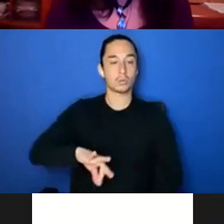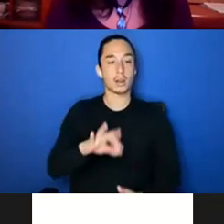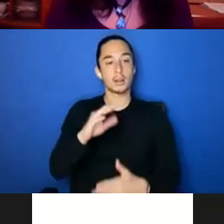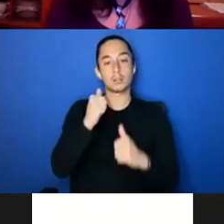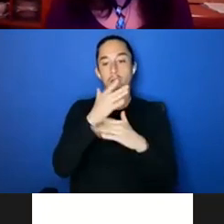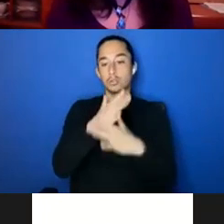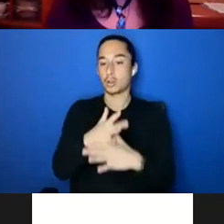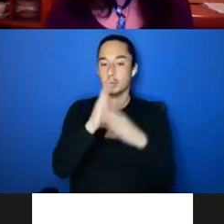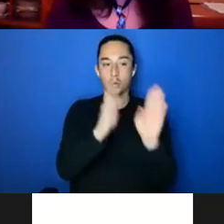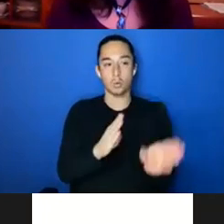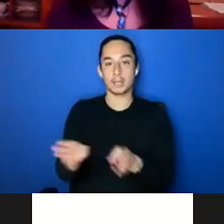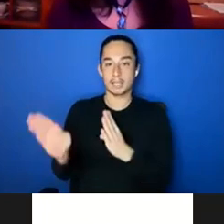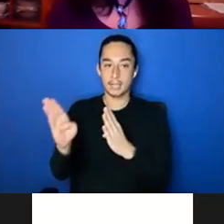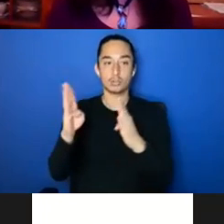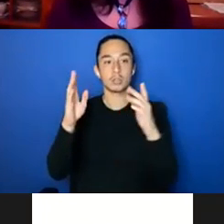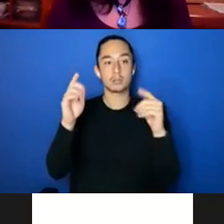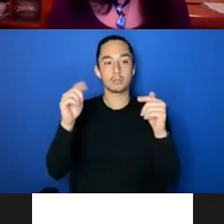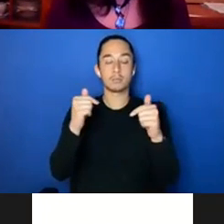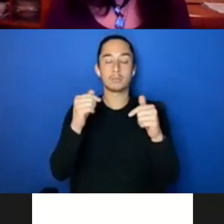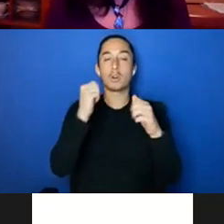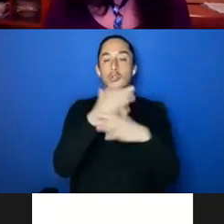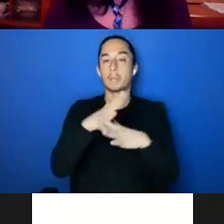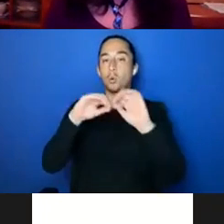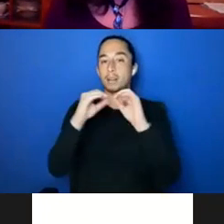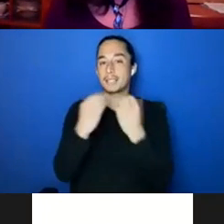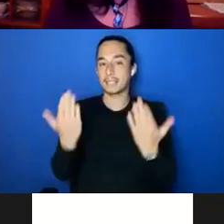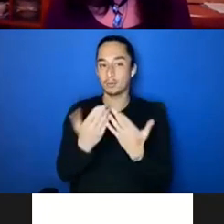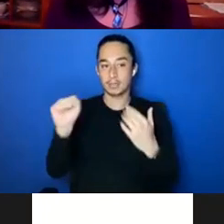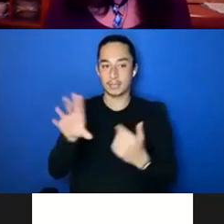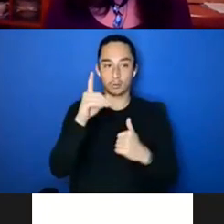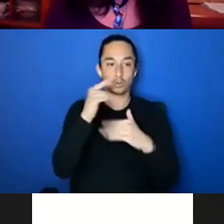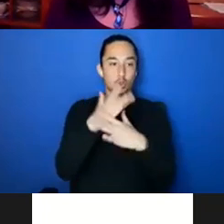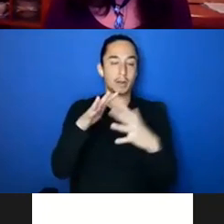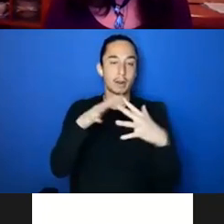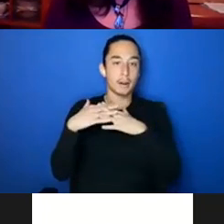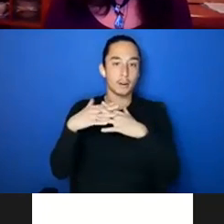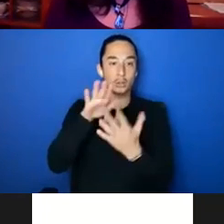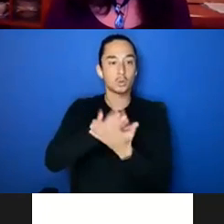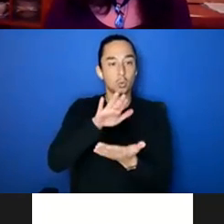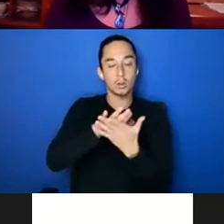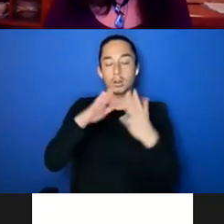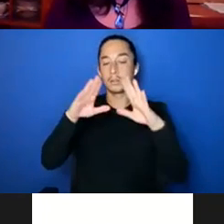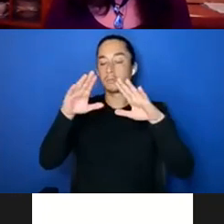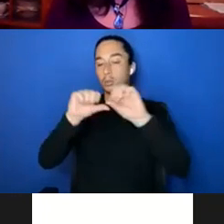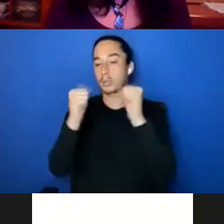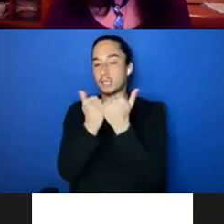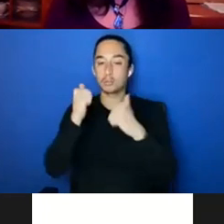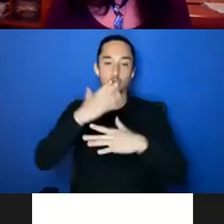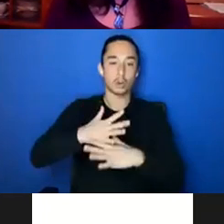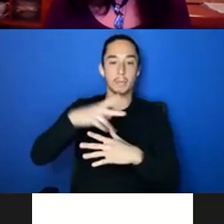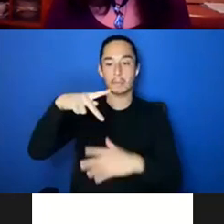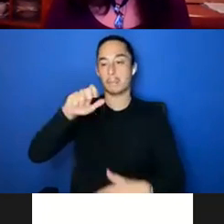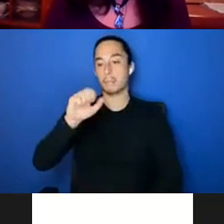German organizations in San Diego, German American School Association, German Pacific School, please email me or call